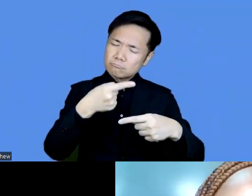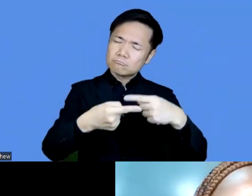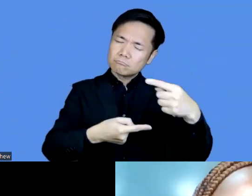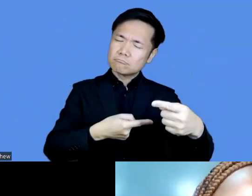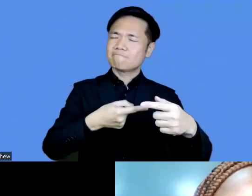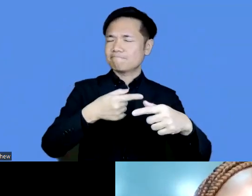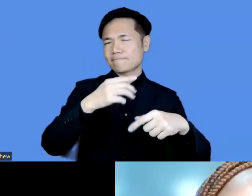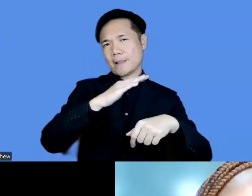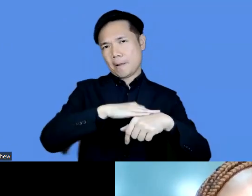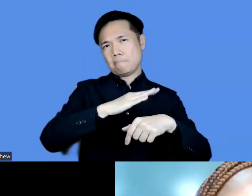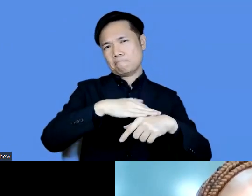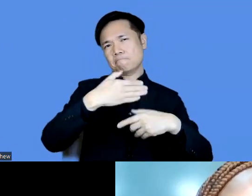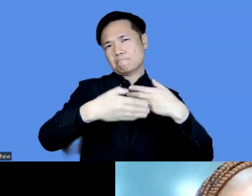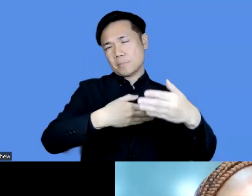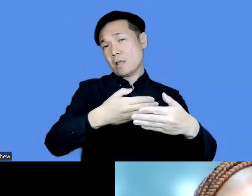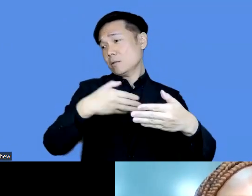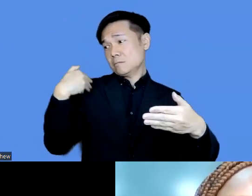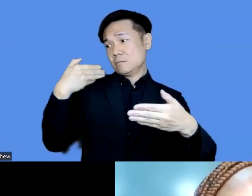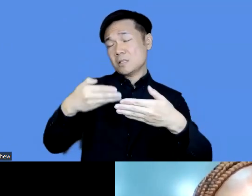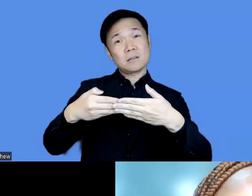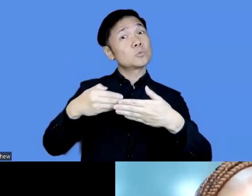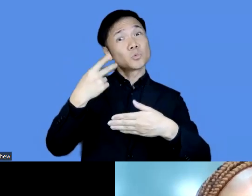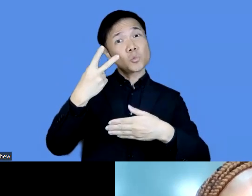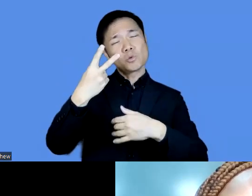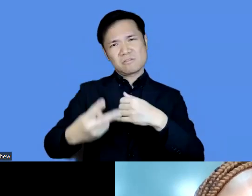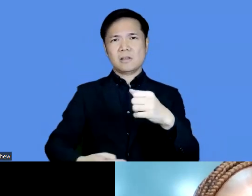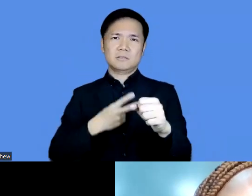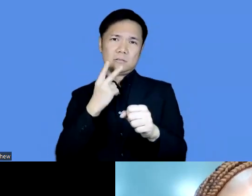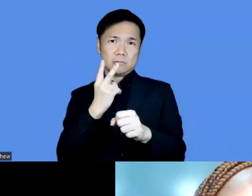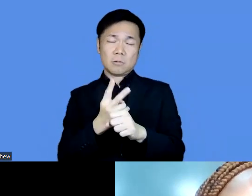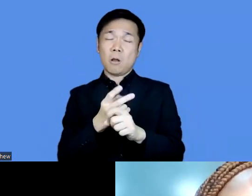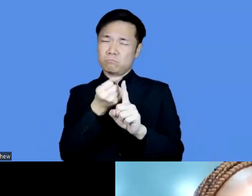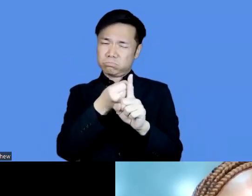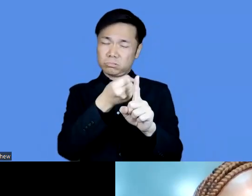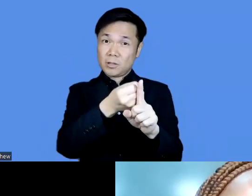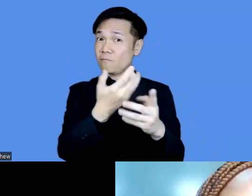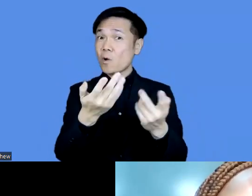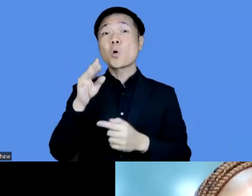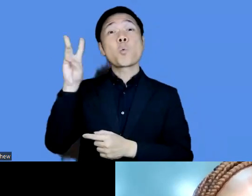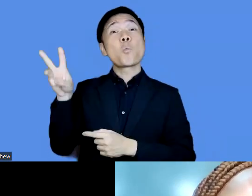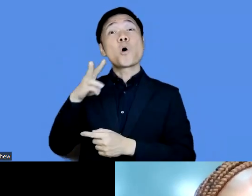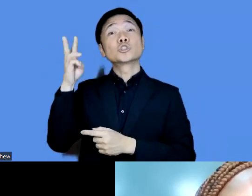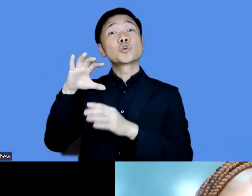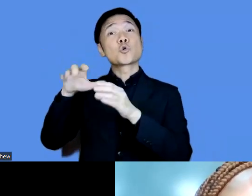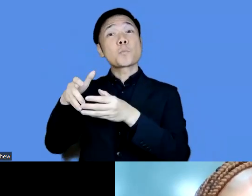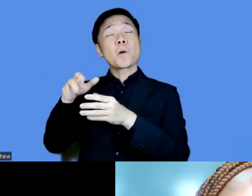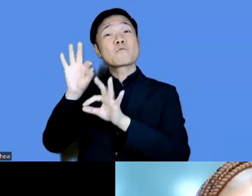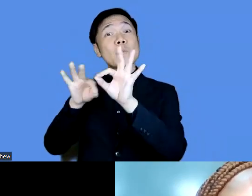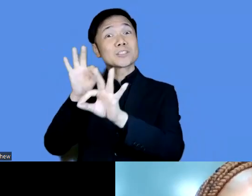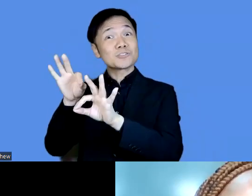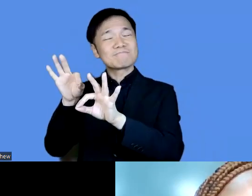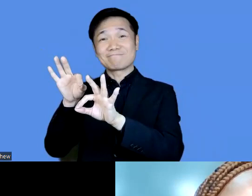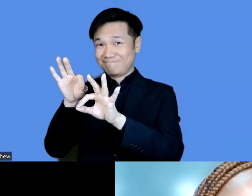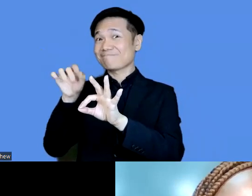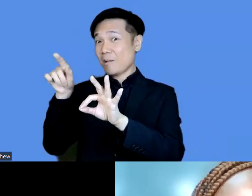Kenya, it took us over 2 years to have the Washington Group of Short Questions module included